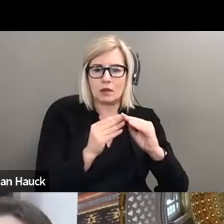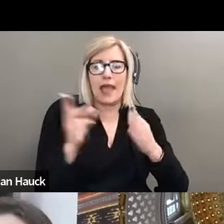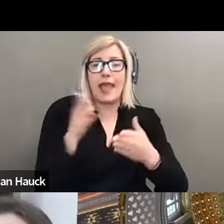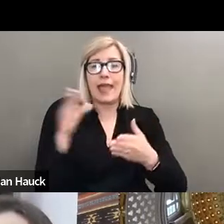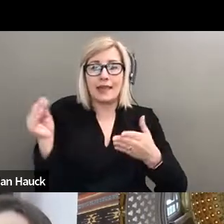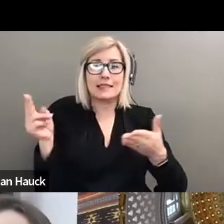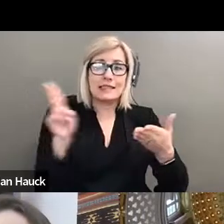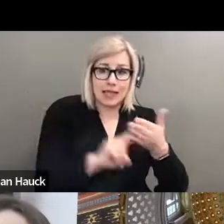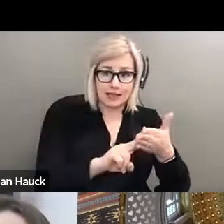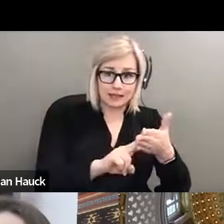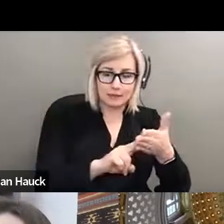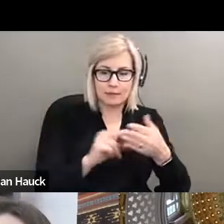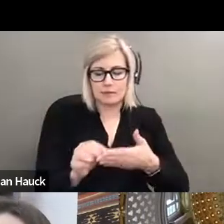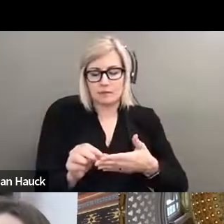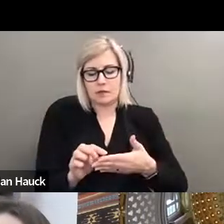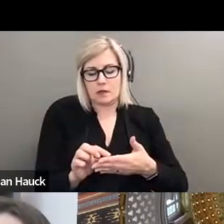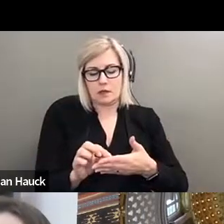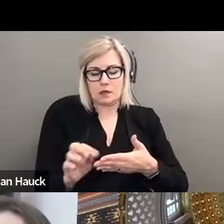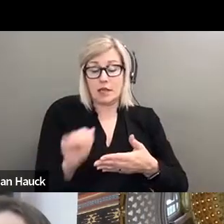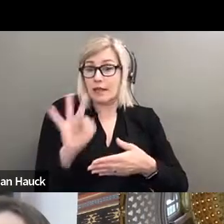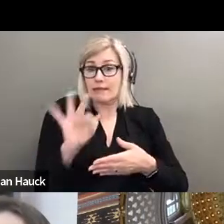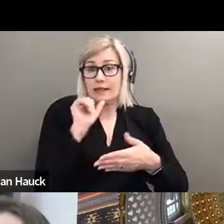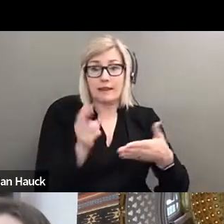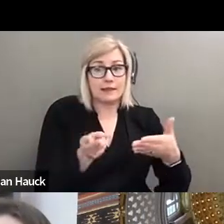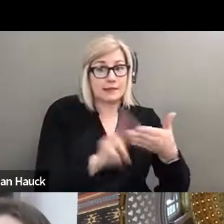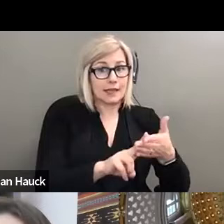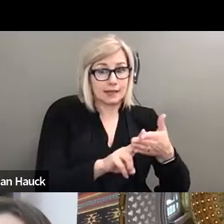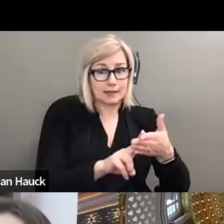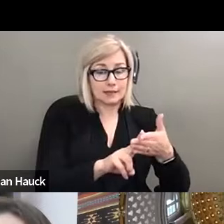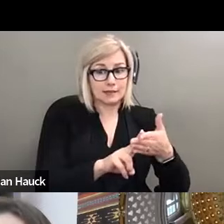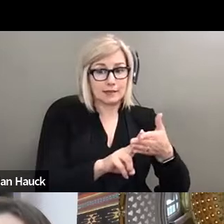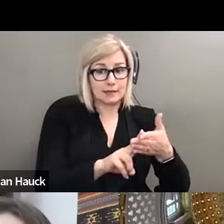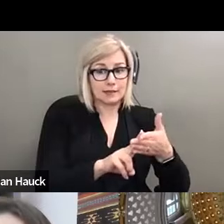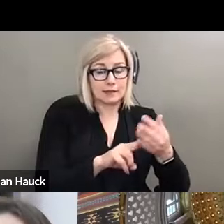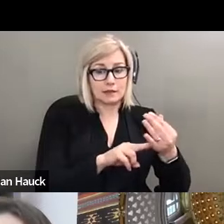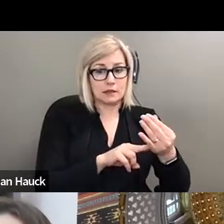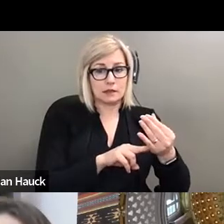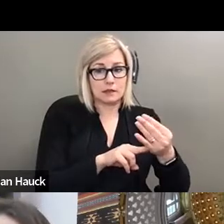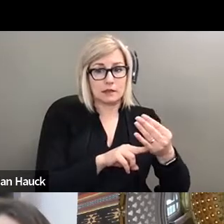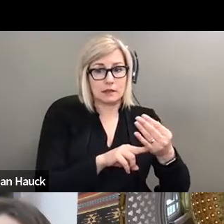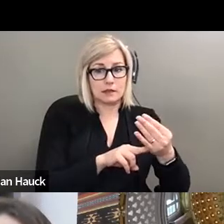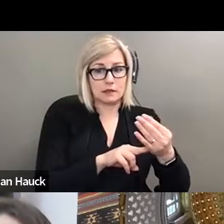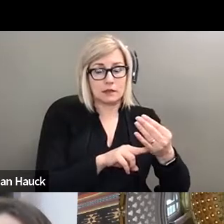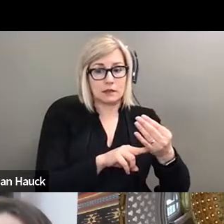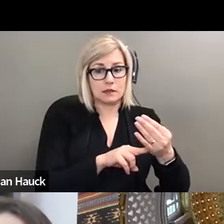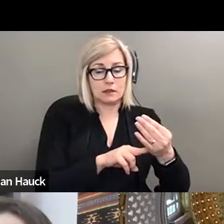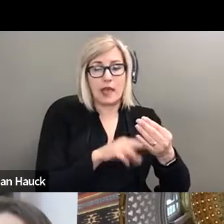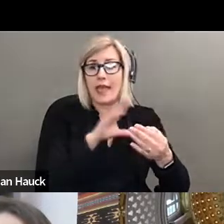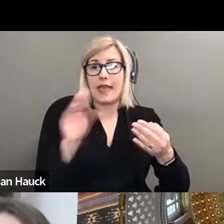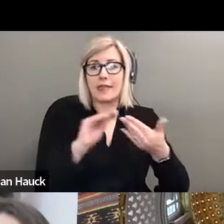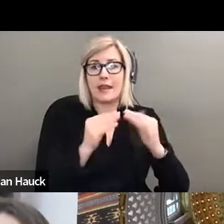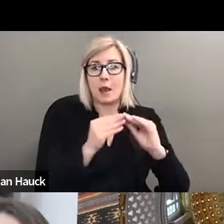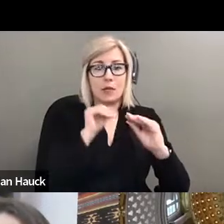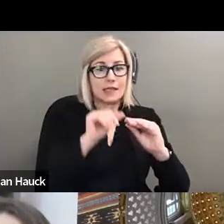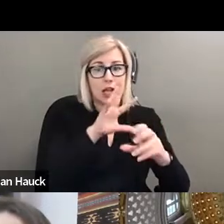it. And if it's not signed and it's not, the voter verification number isn't on it